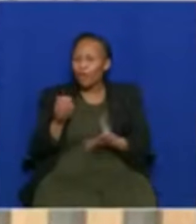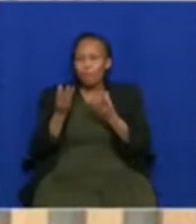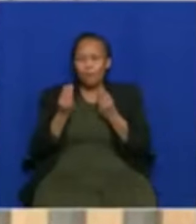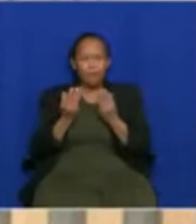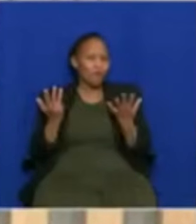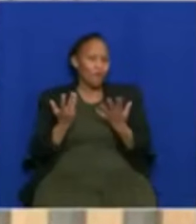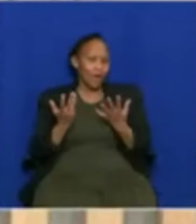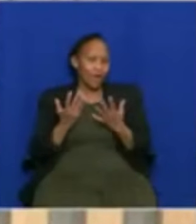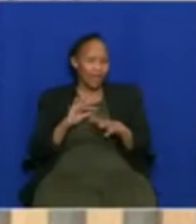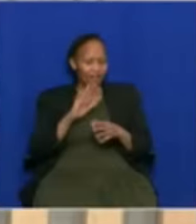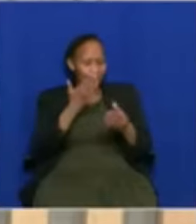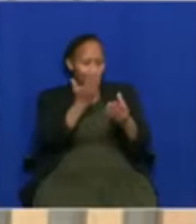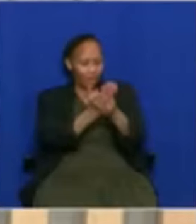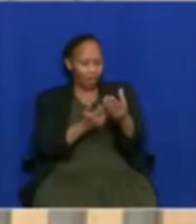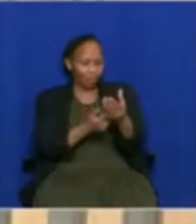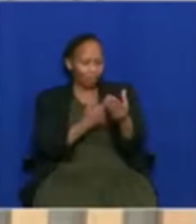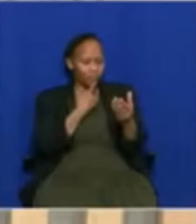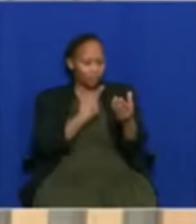and the surname?